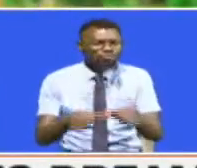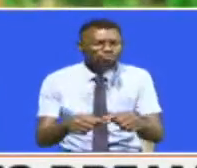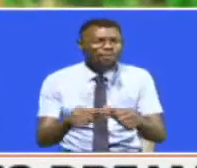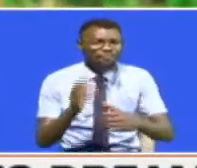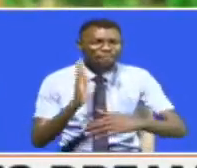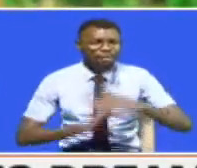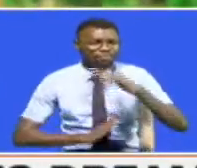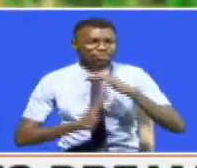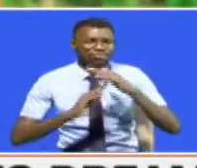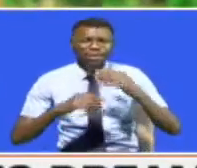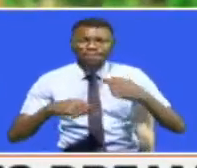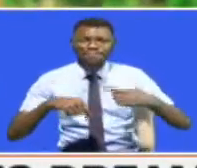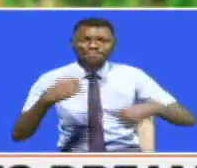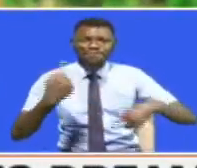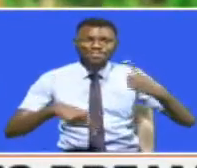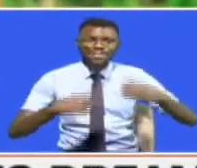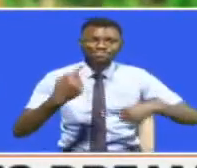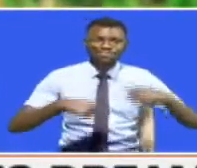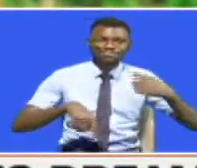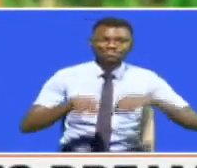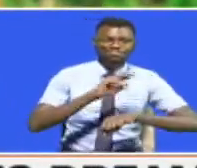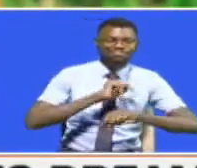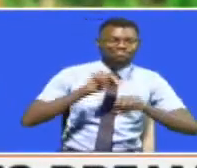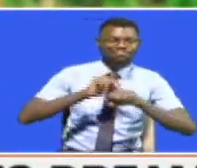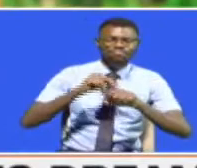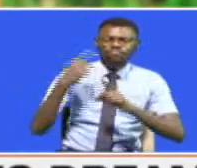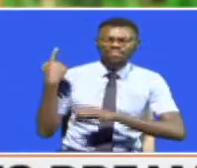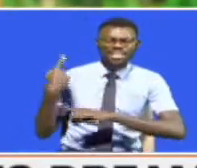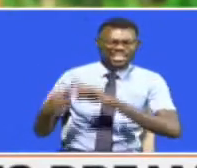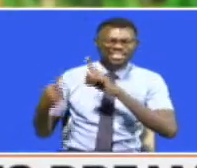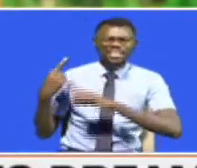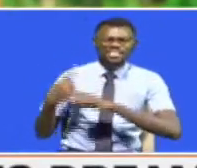kwenye mashindano ya kitaifa kwa hizo miaka zote kutoka